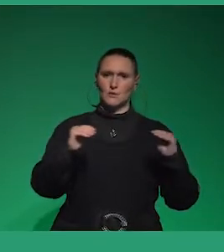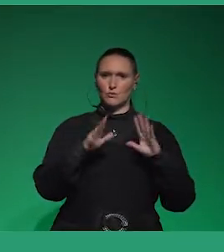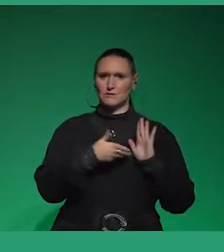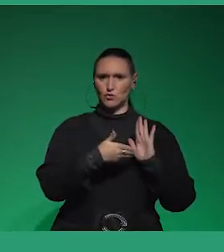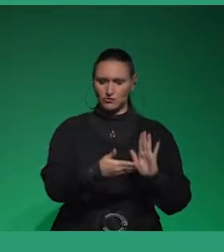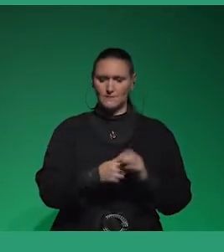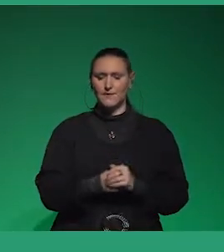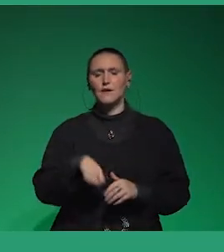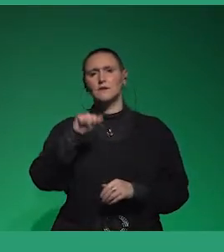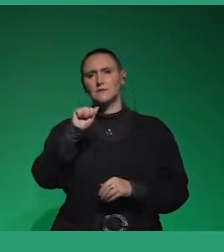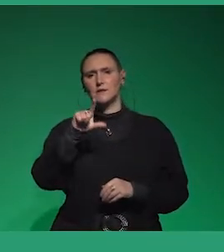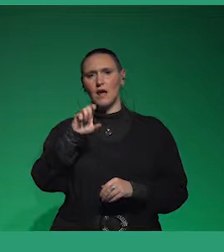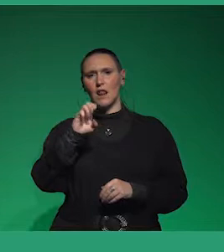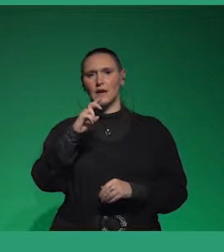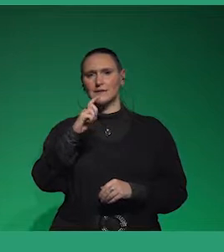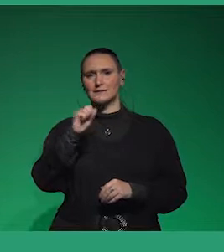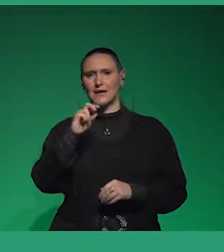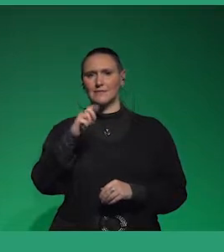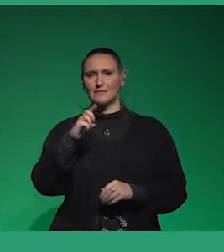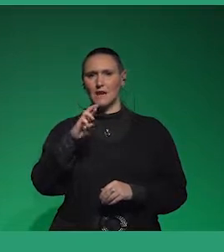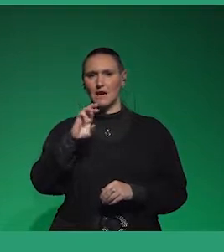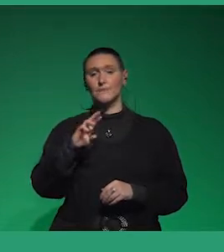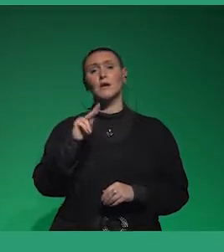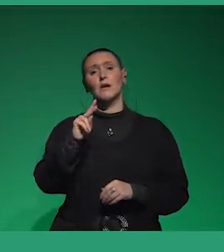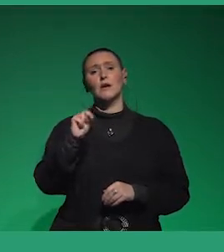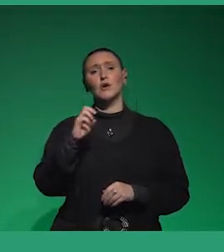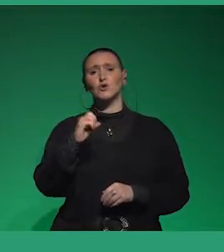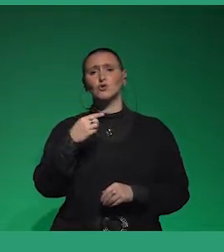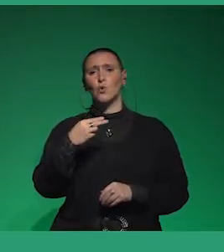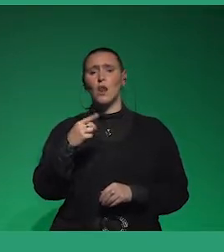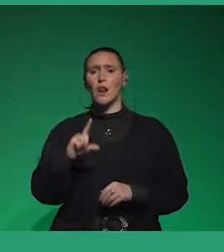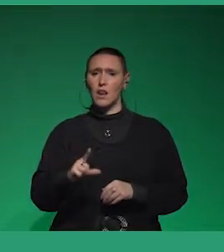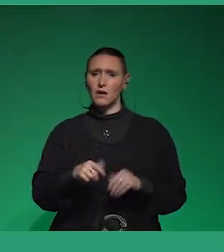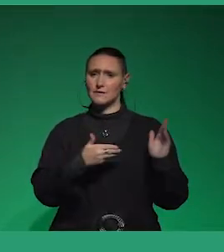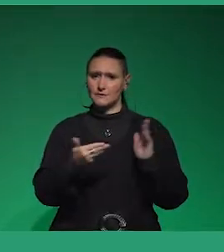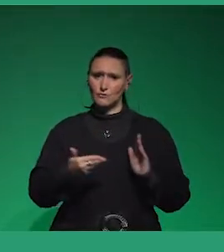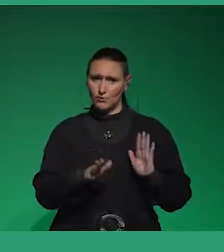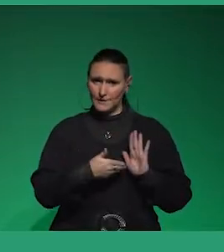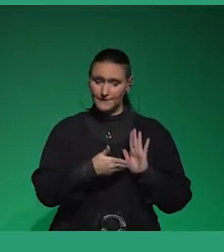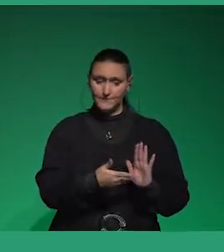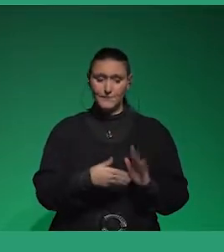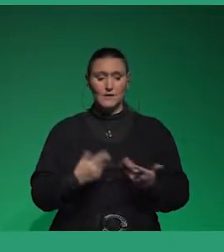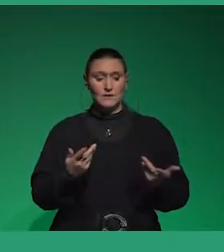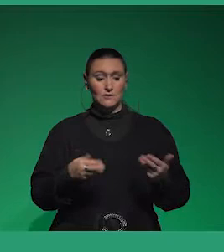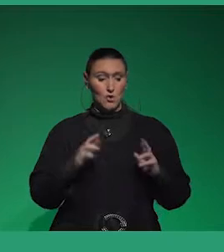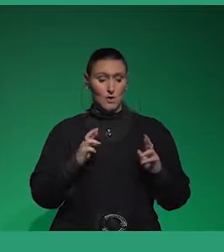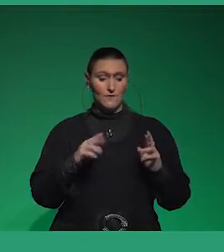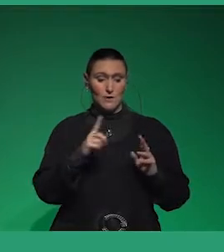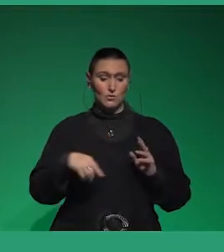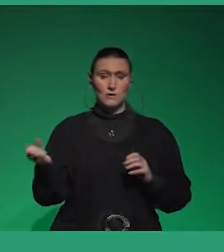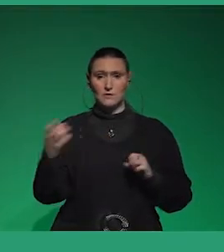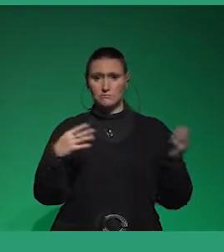Professor Alexander Knoll, that the CRC, perhaps somebody can move the